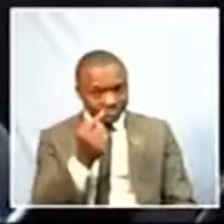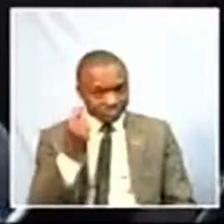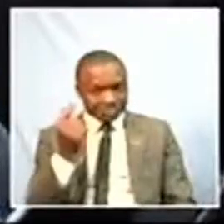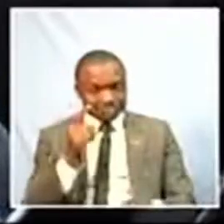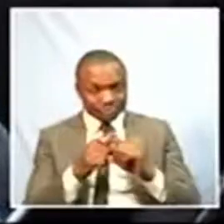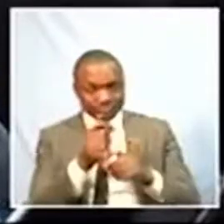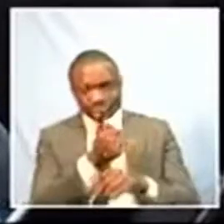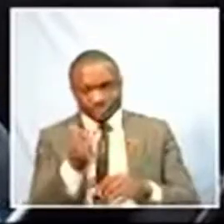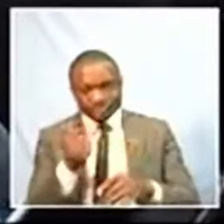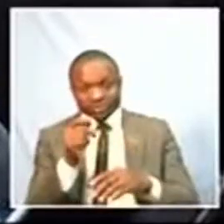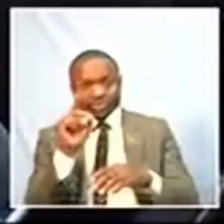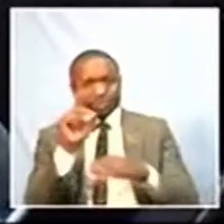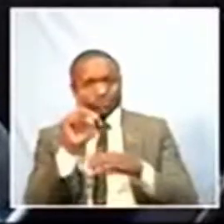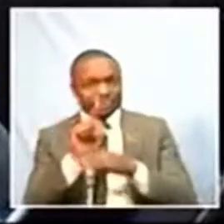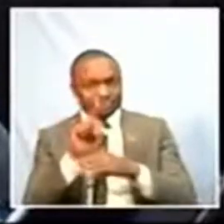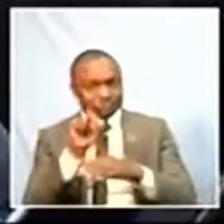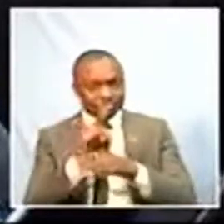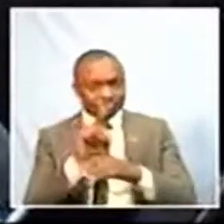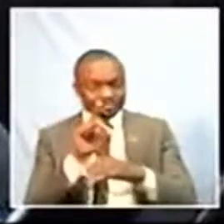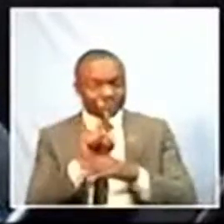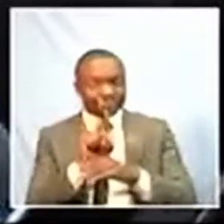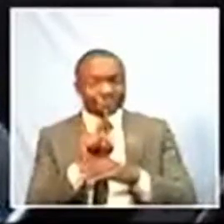project on